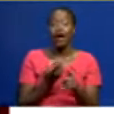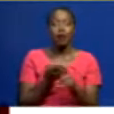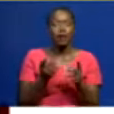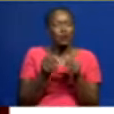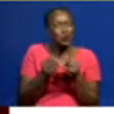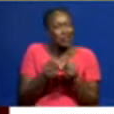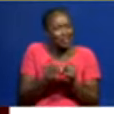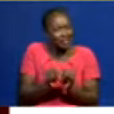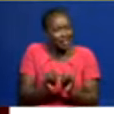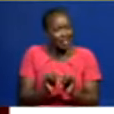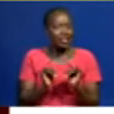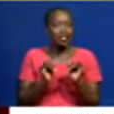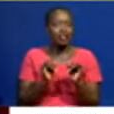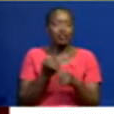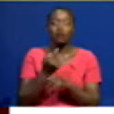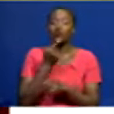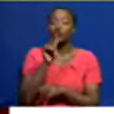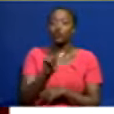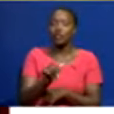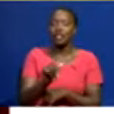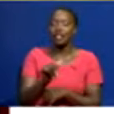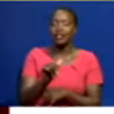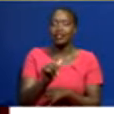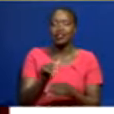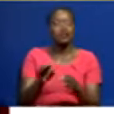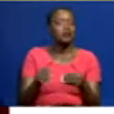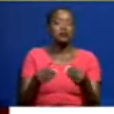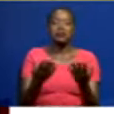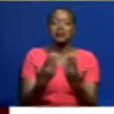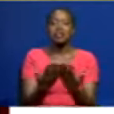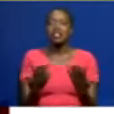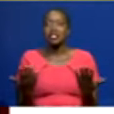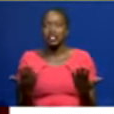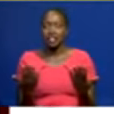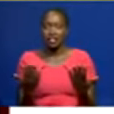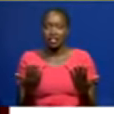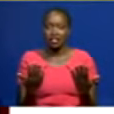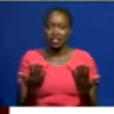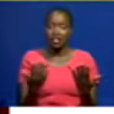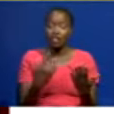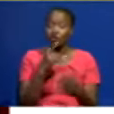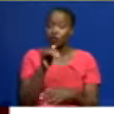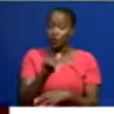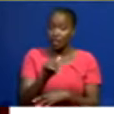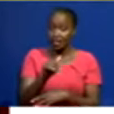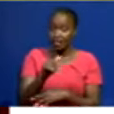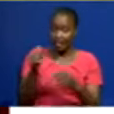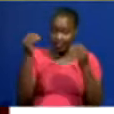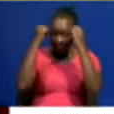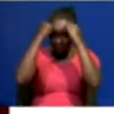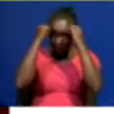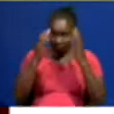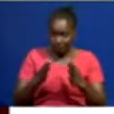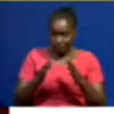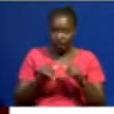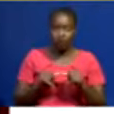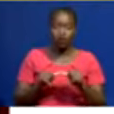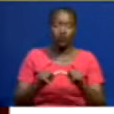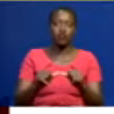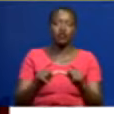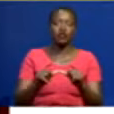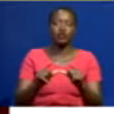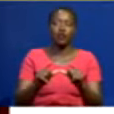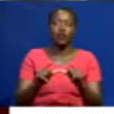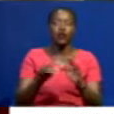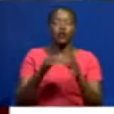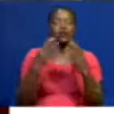trying to make sure that we avail those equipments so that the learners can carry on with